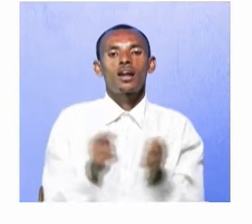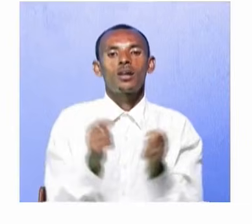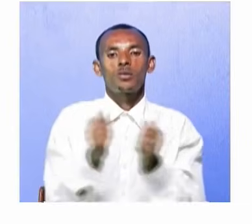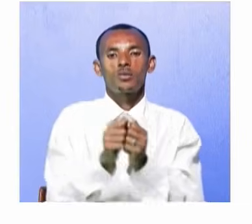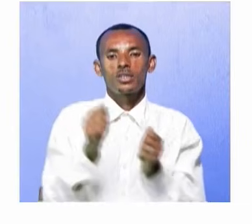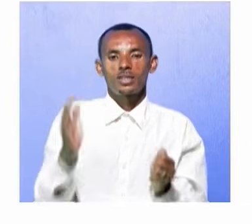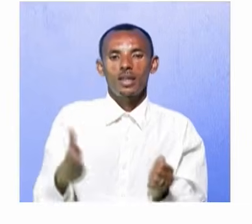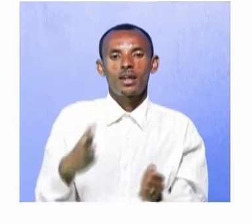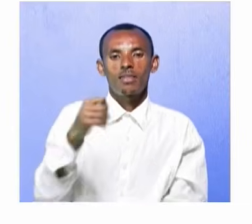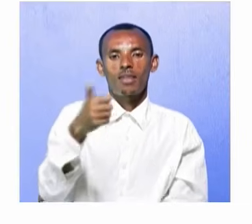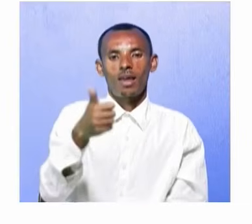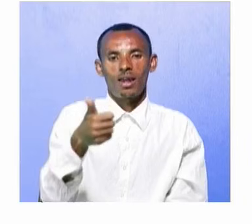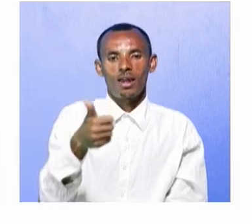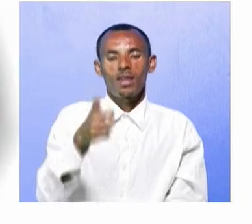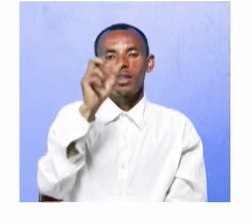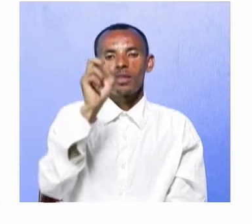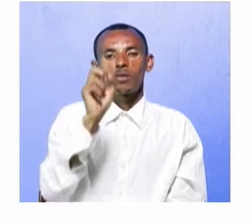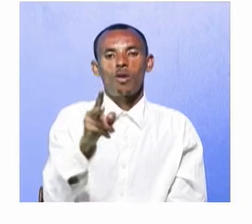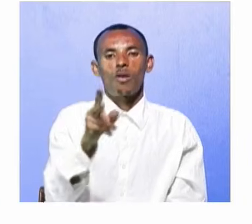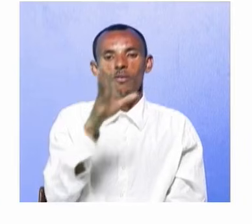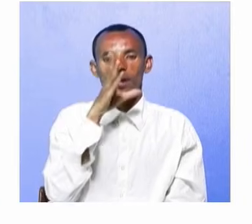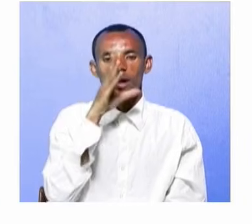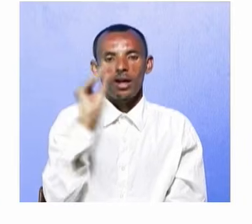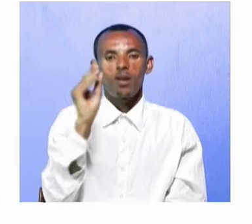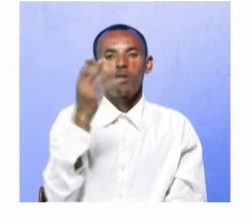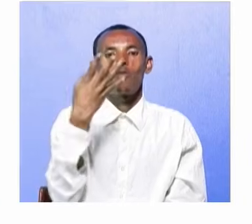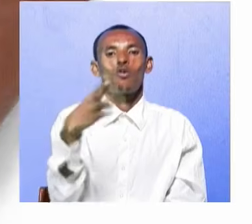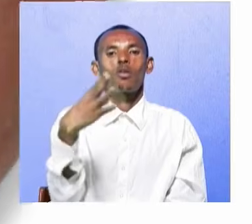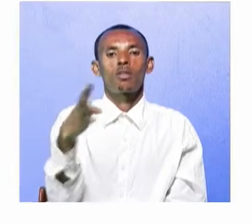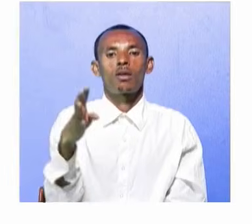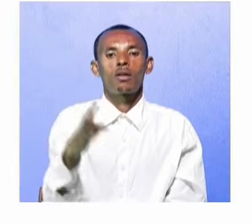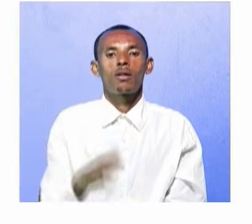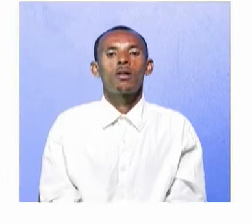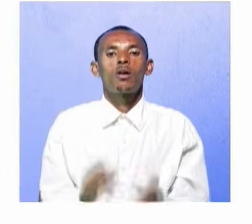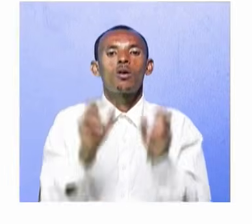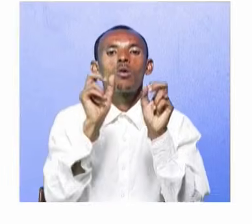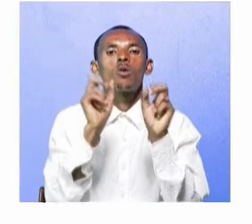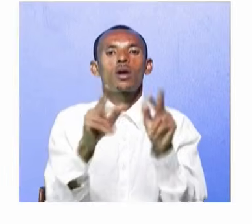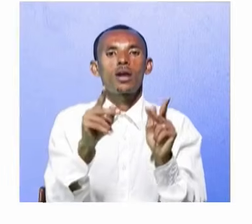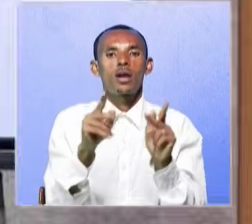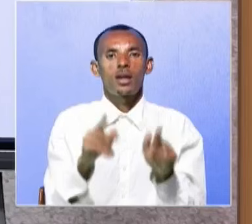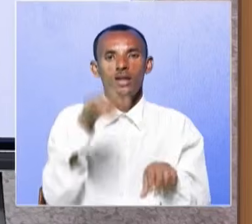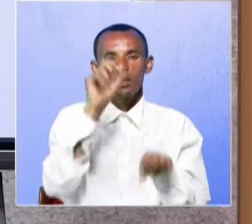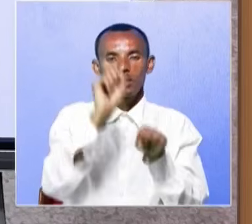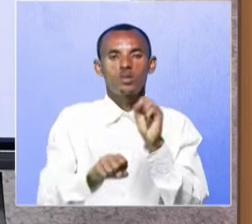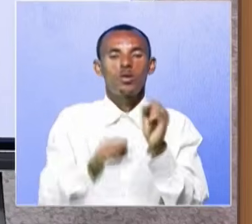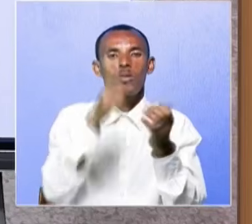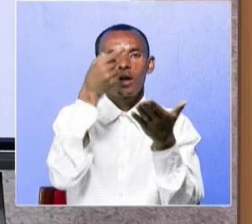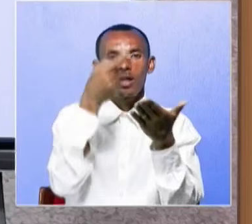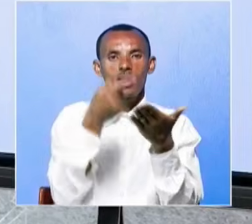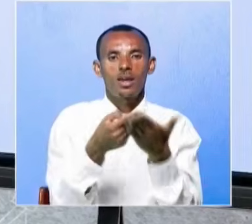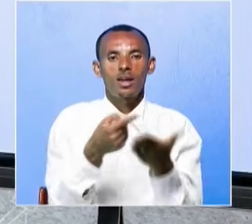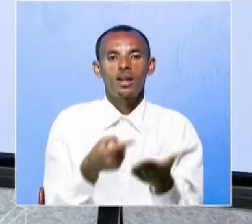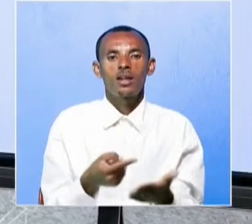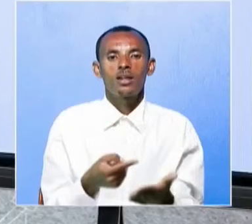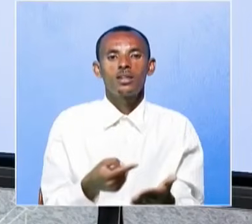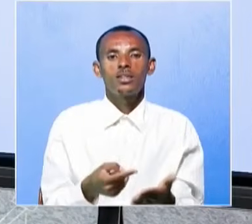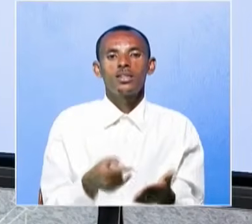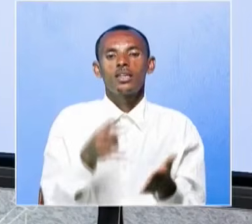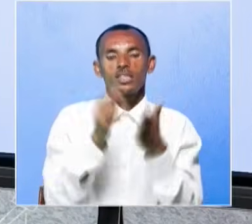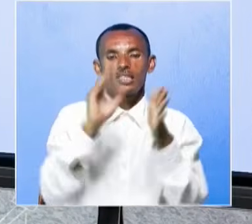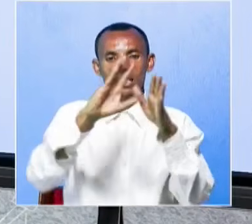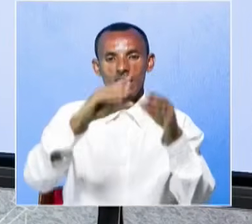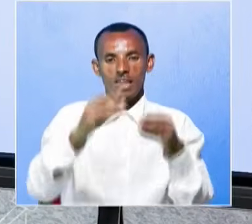10, 12, and 14. Okay, so here it's